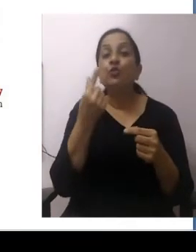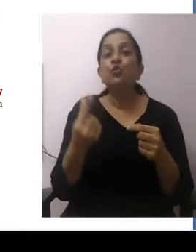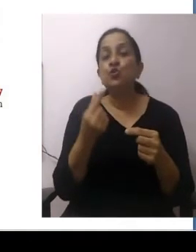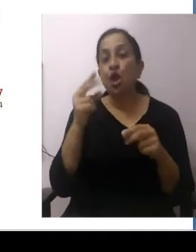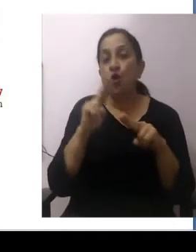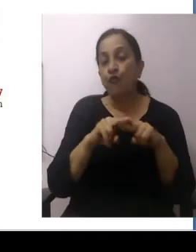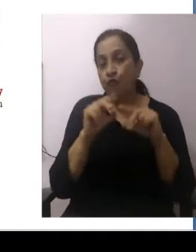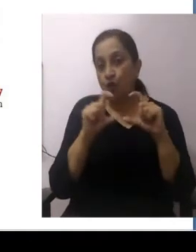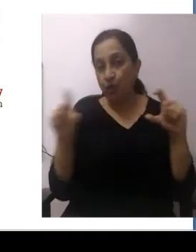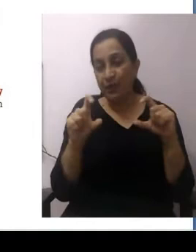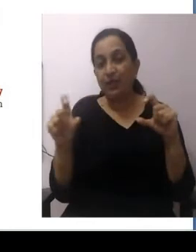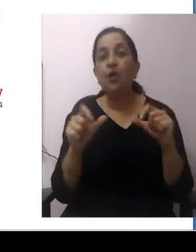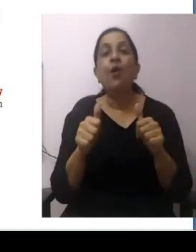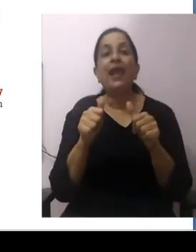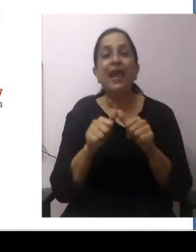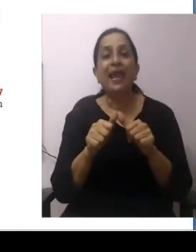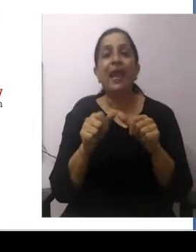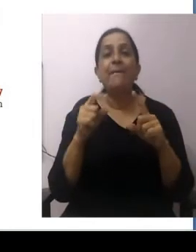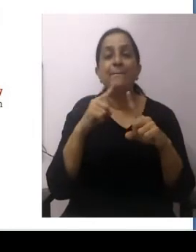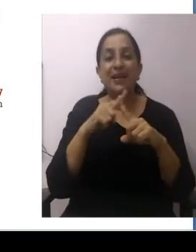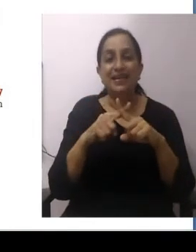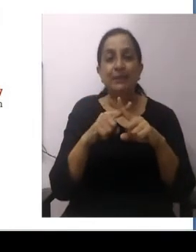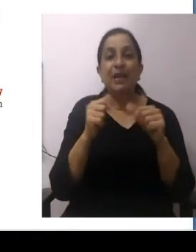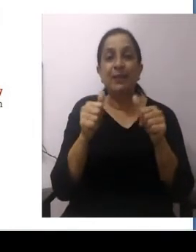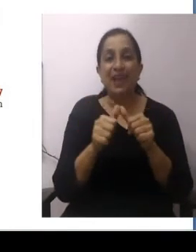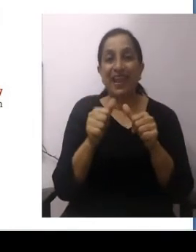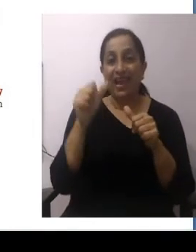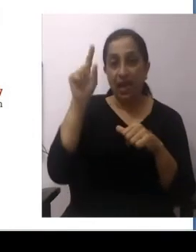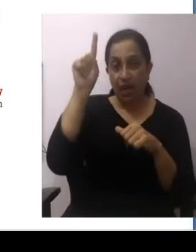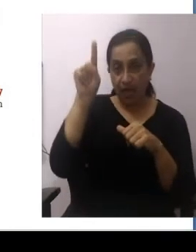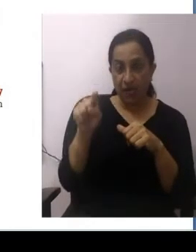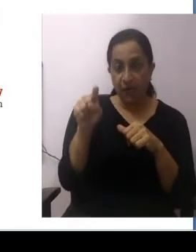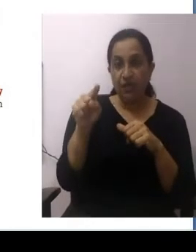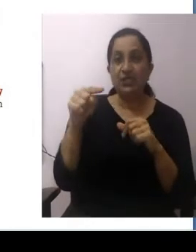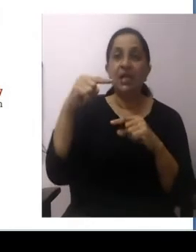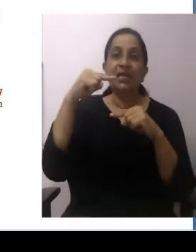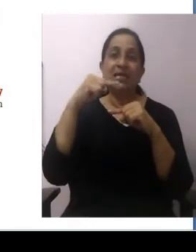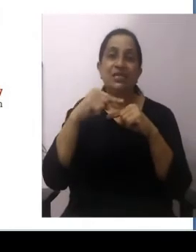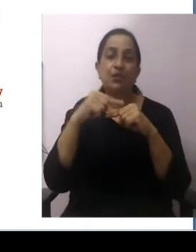into A inverse is equal to I.